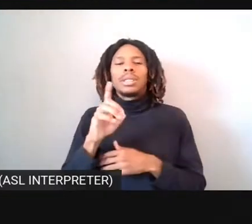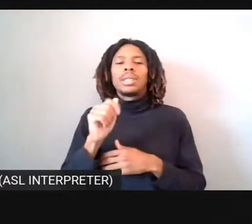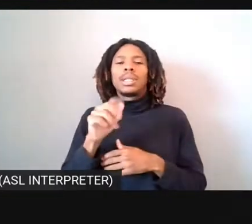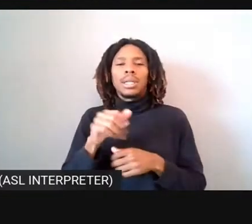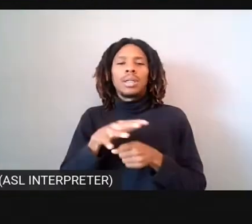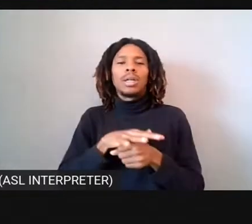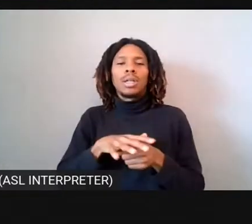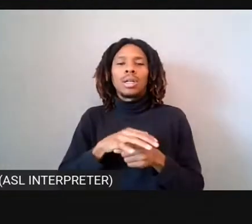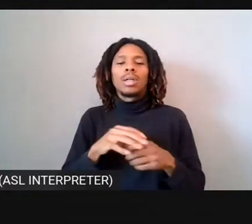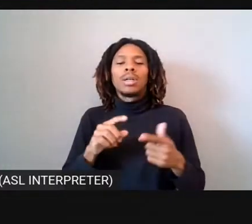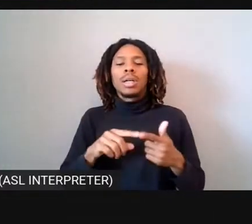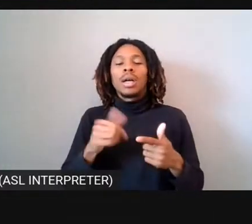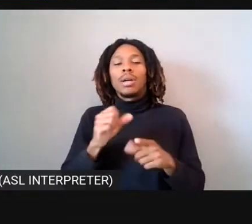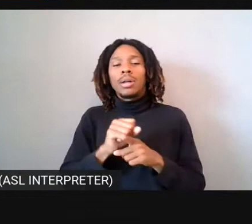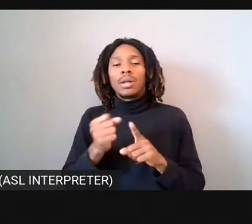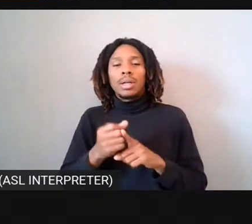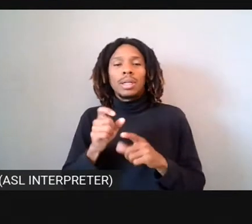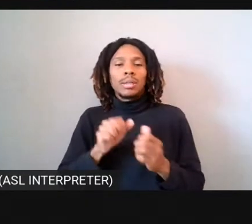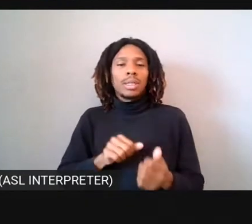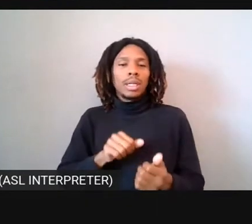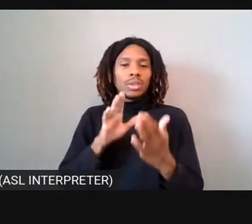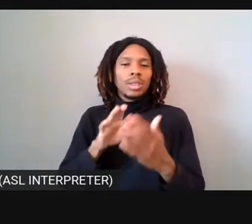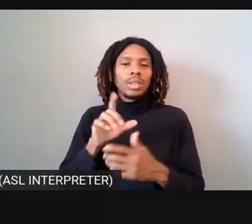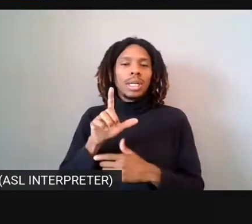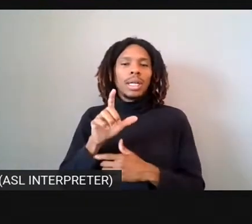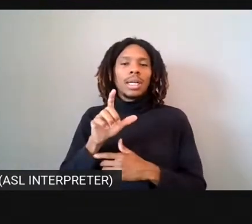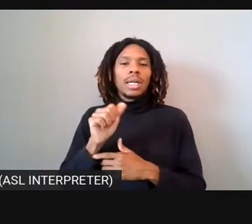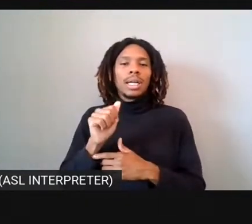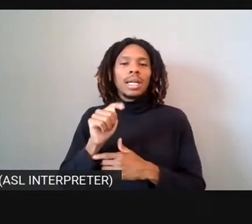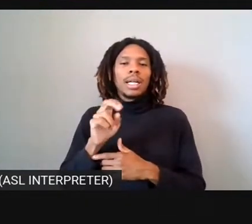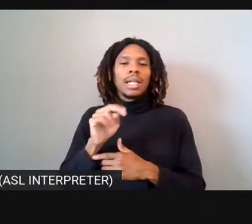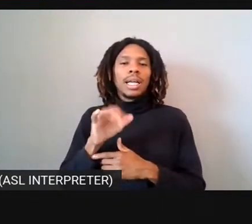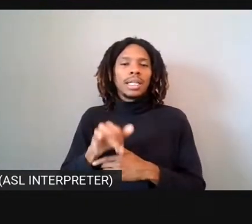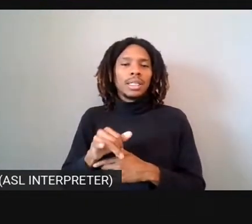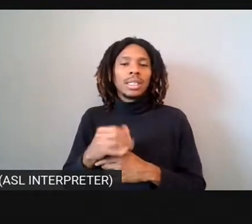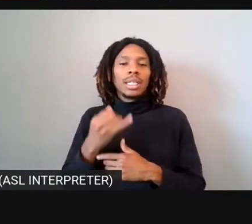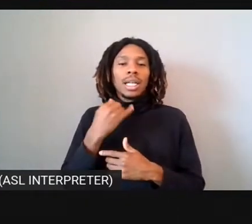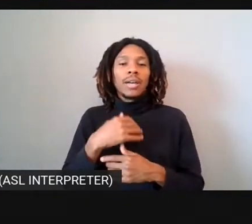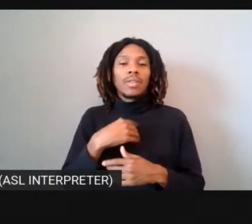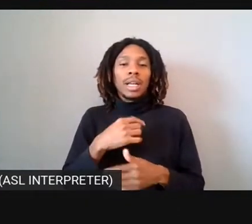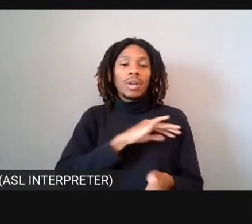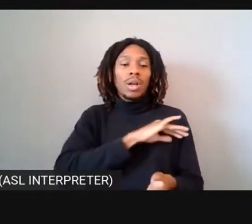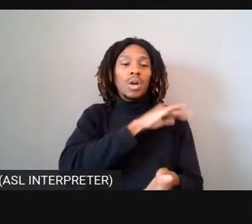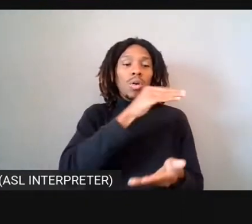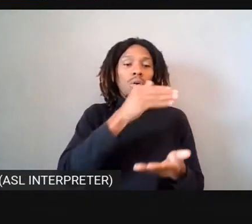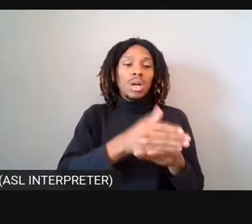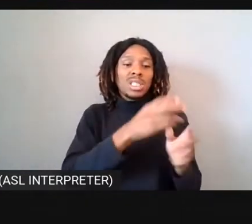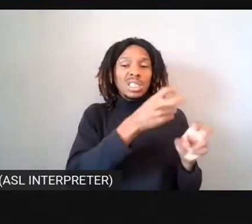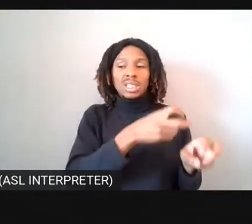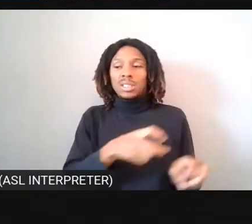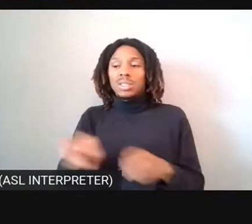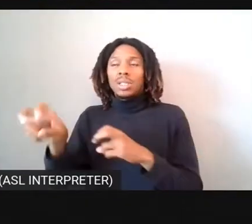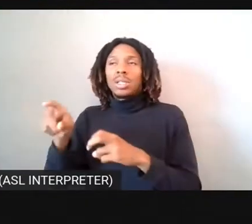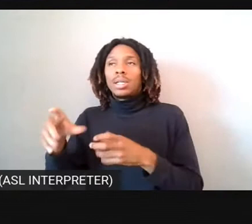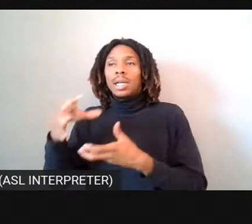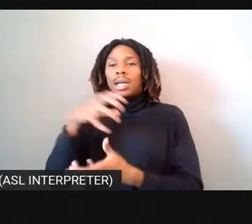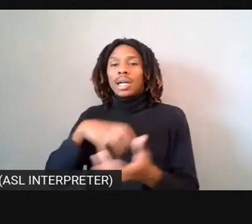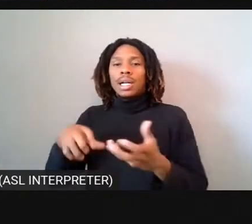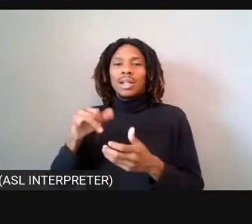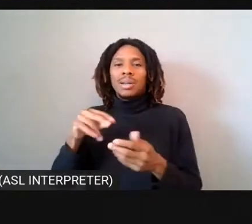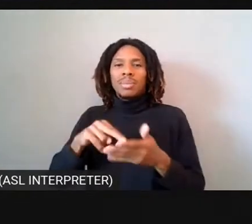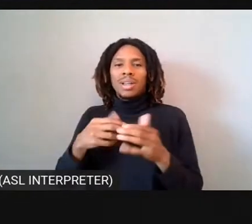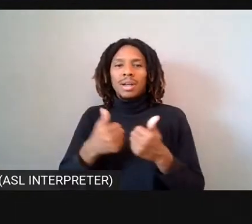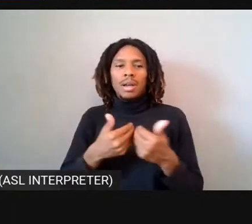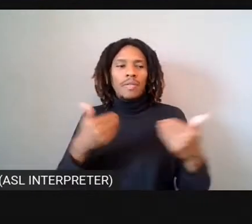where customers need to address latency. Because if they put workloads in the cloud, that means that it is far away from